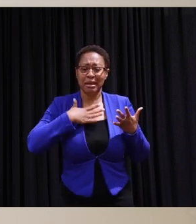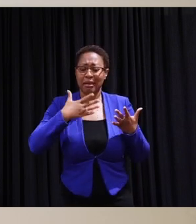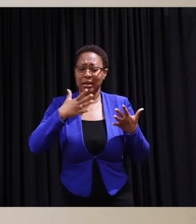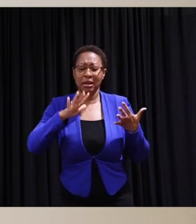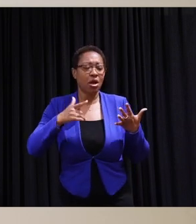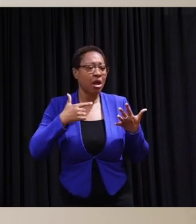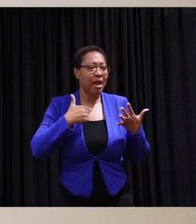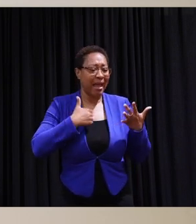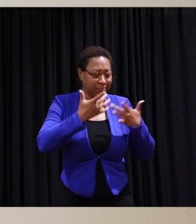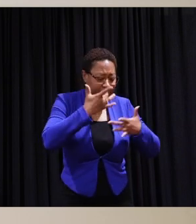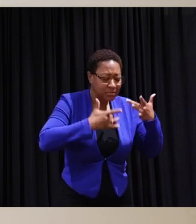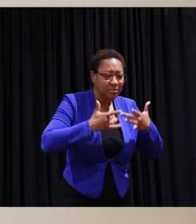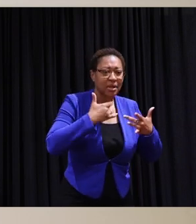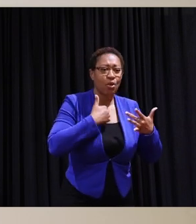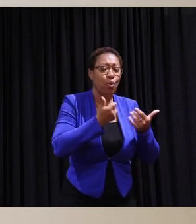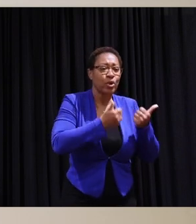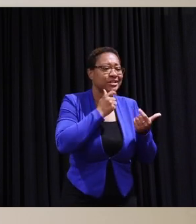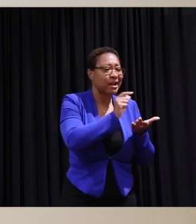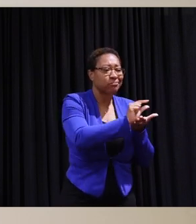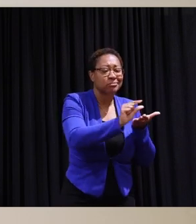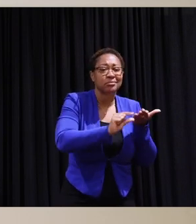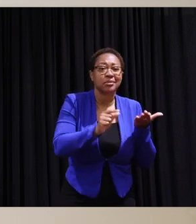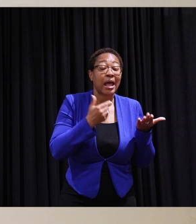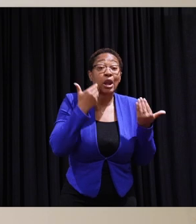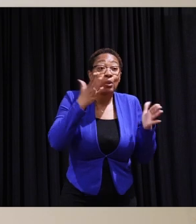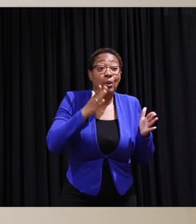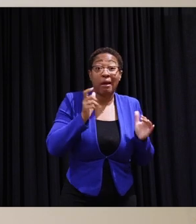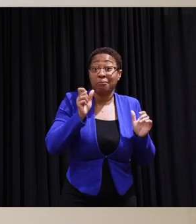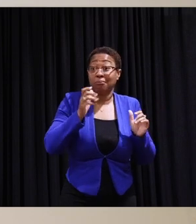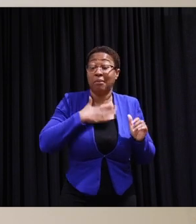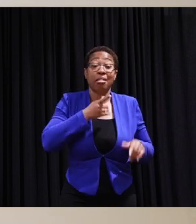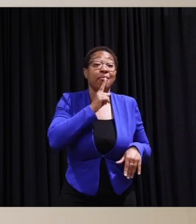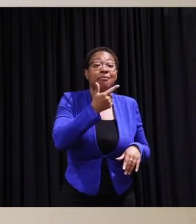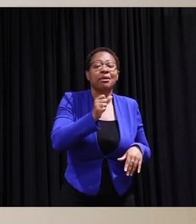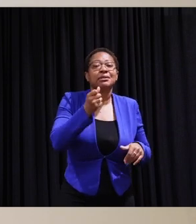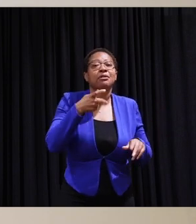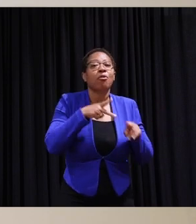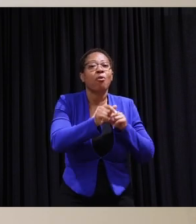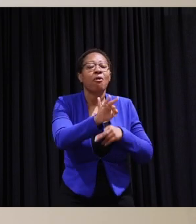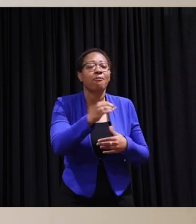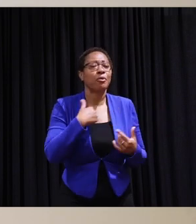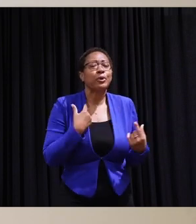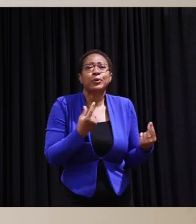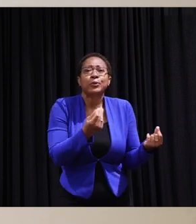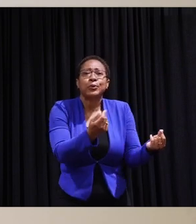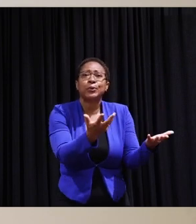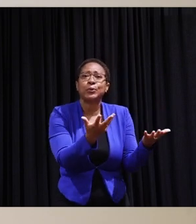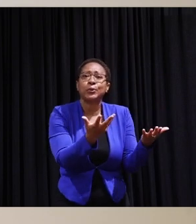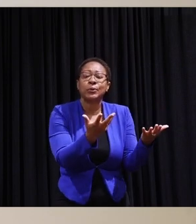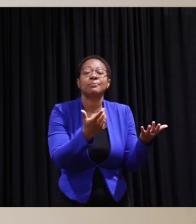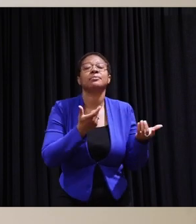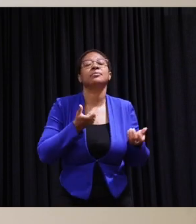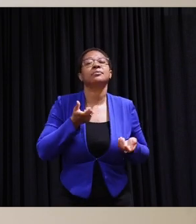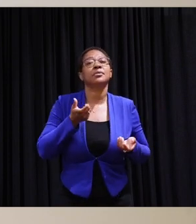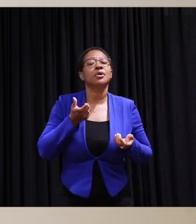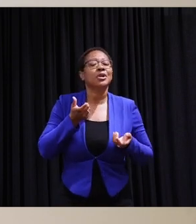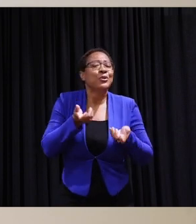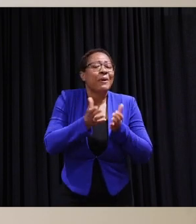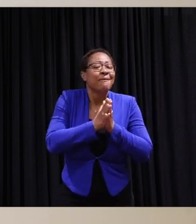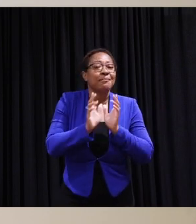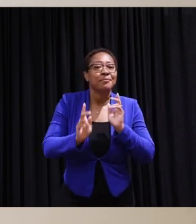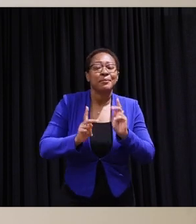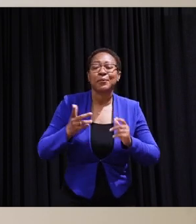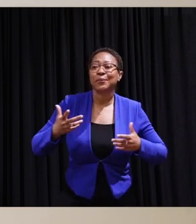bill? And then the issue is I may be shut off, so what do I do? So you're asking people